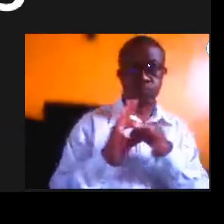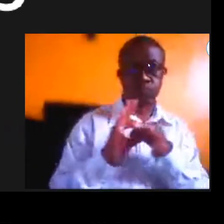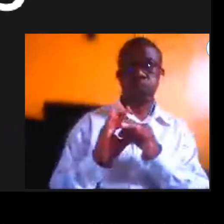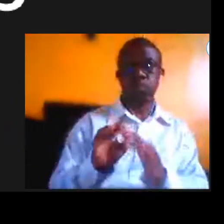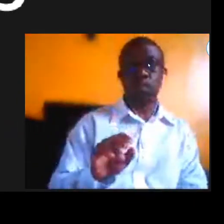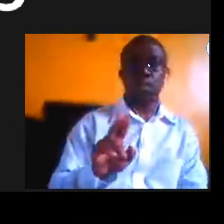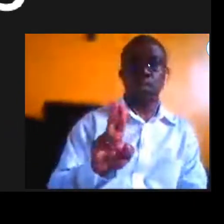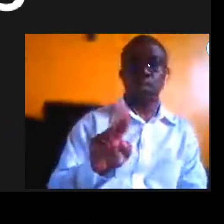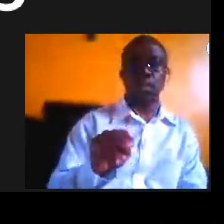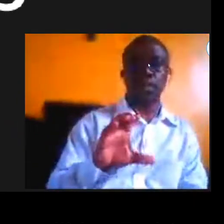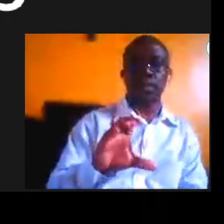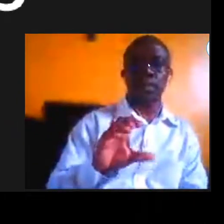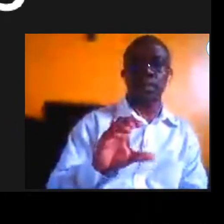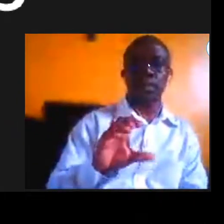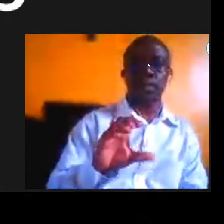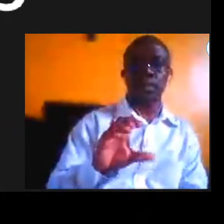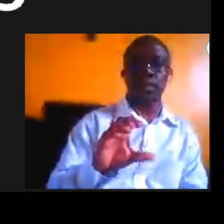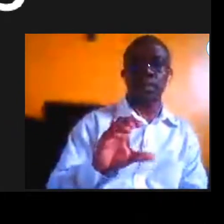the